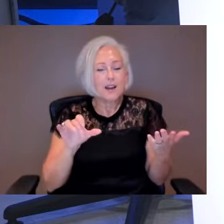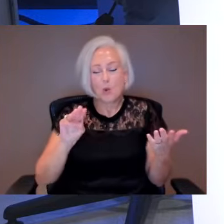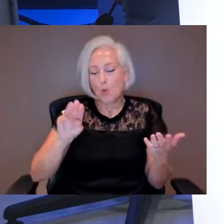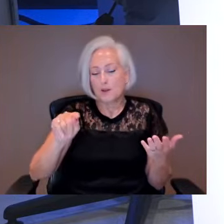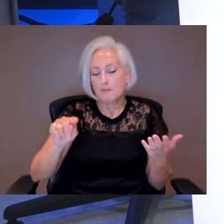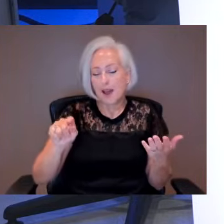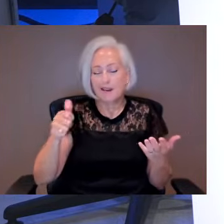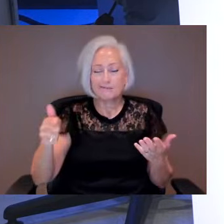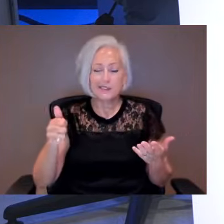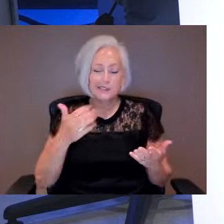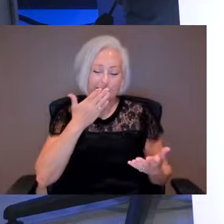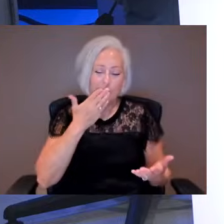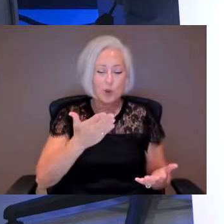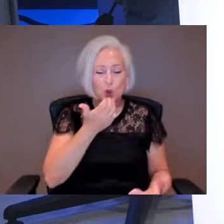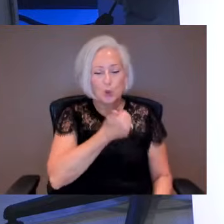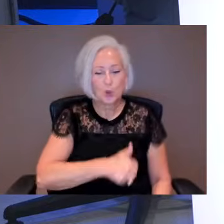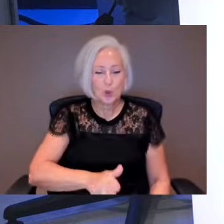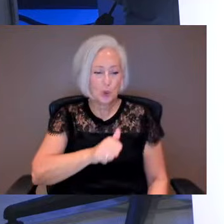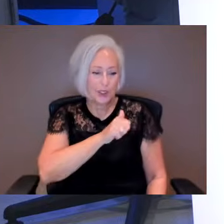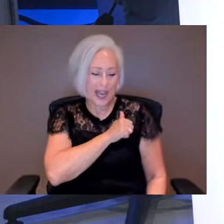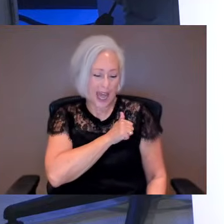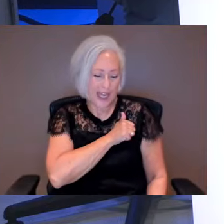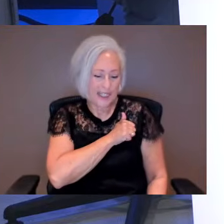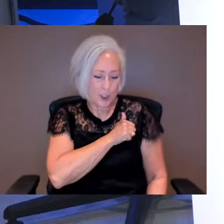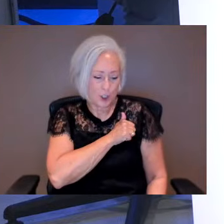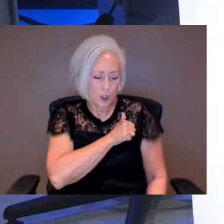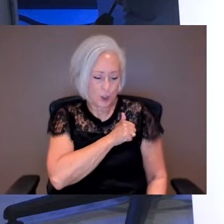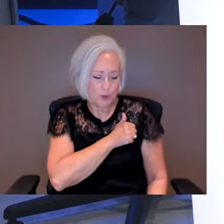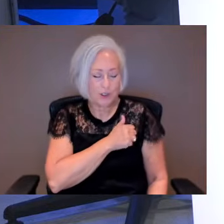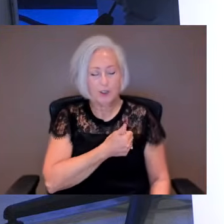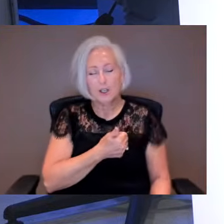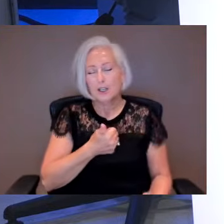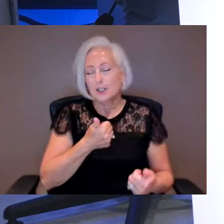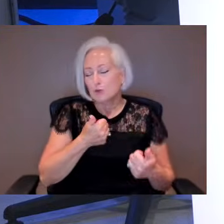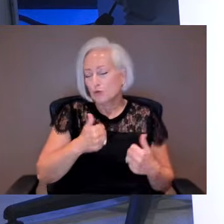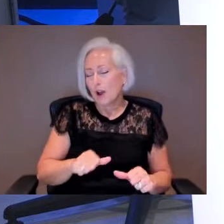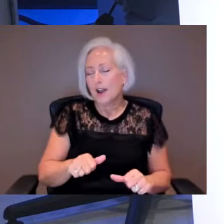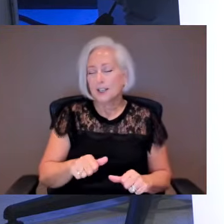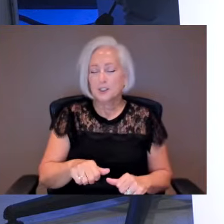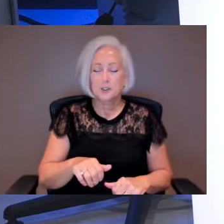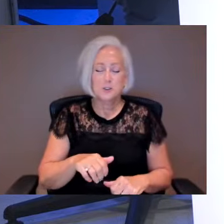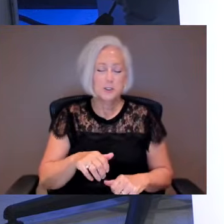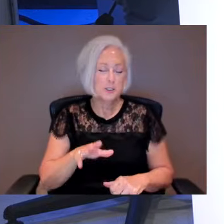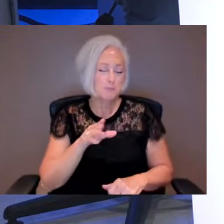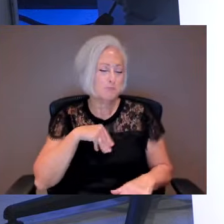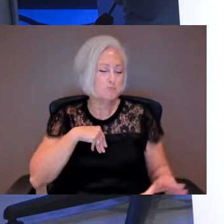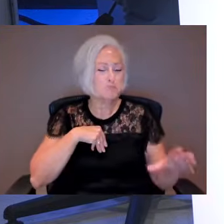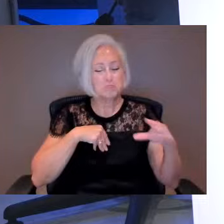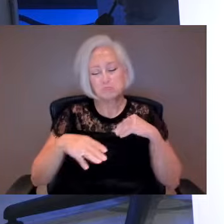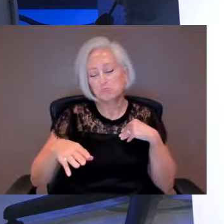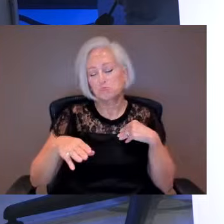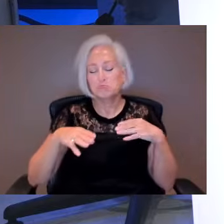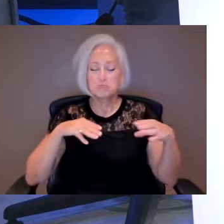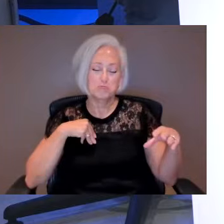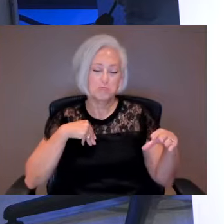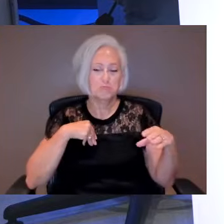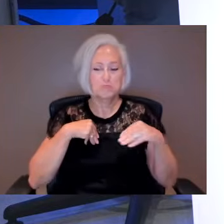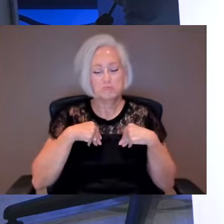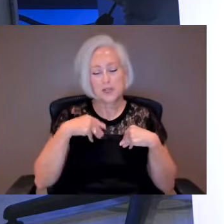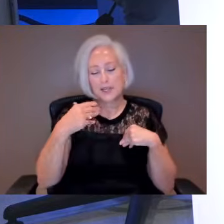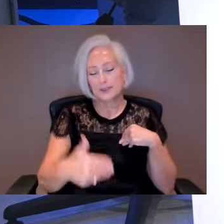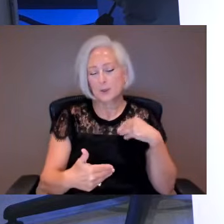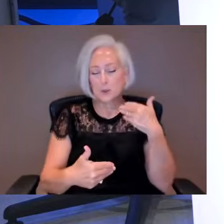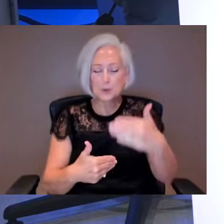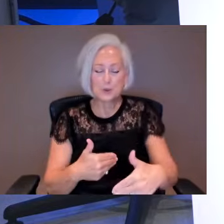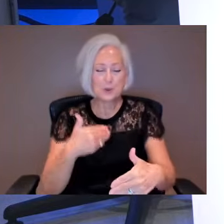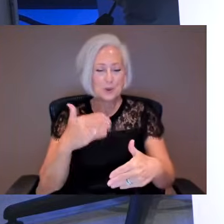attitude and taking things in stride, has a little humor, so grateful to those around him. Yeah. What kind of difference does